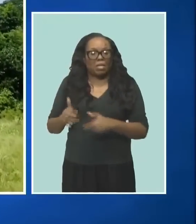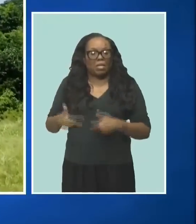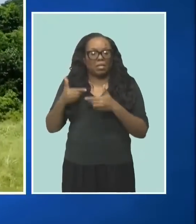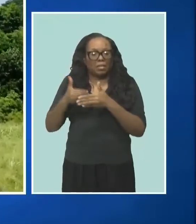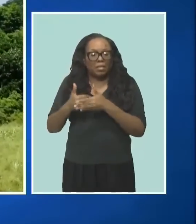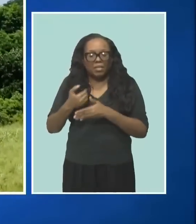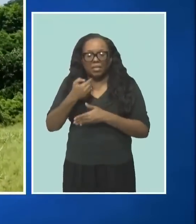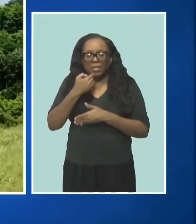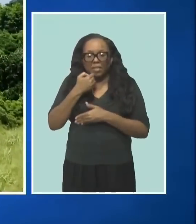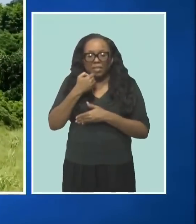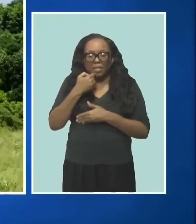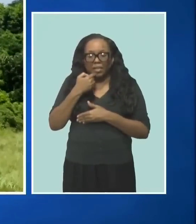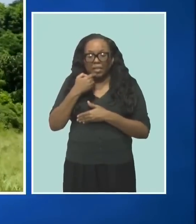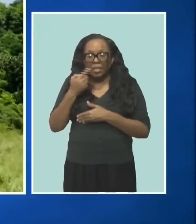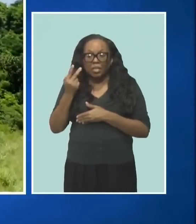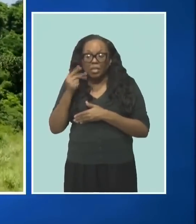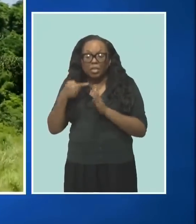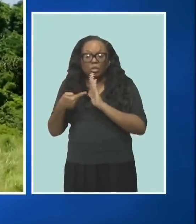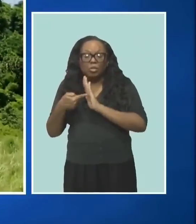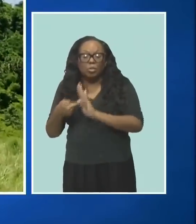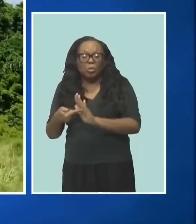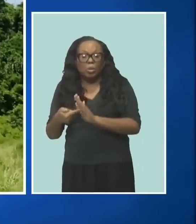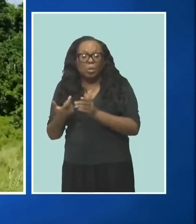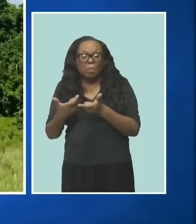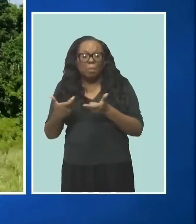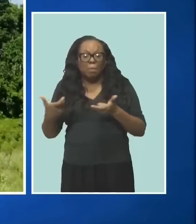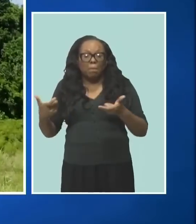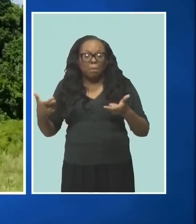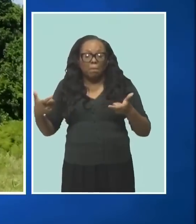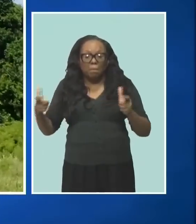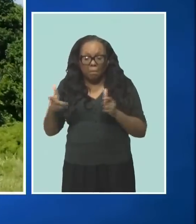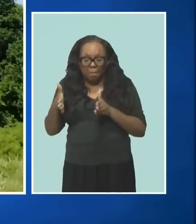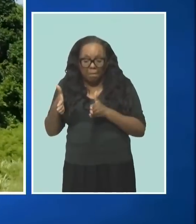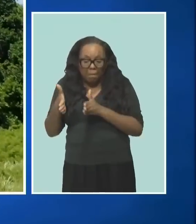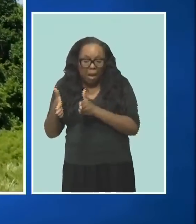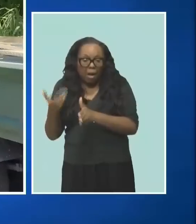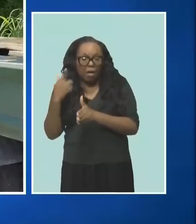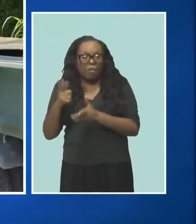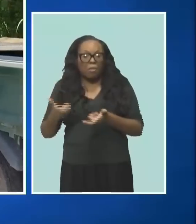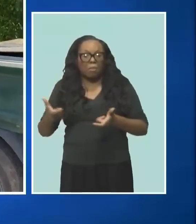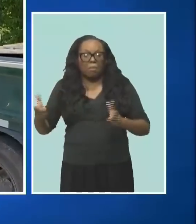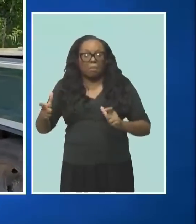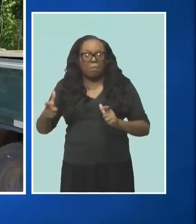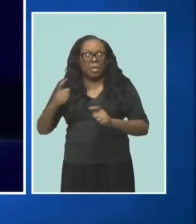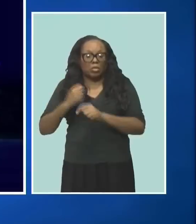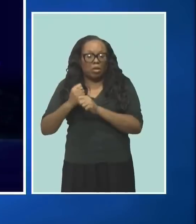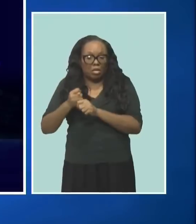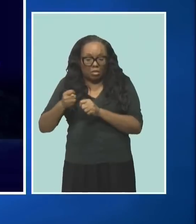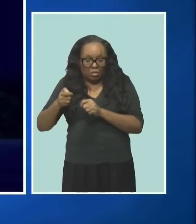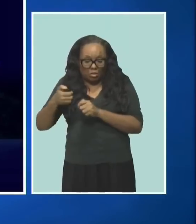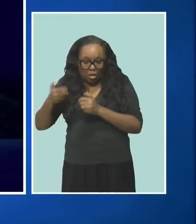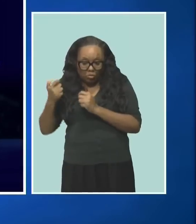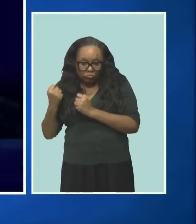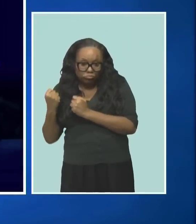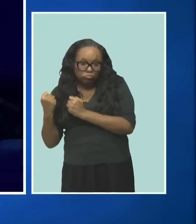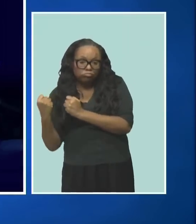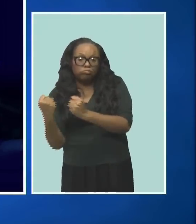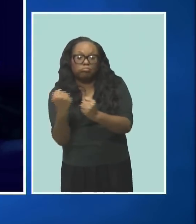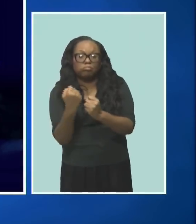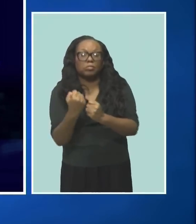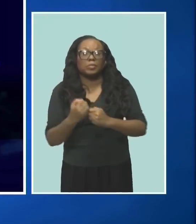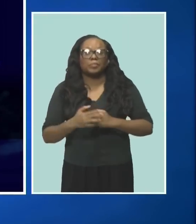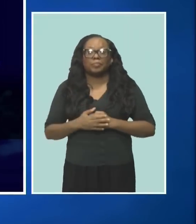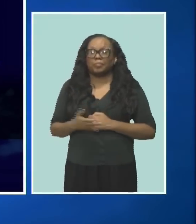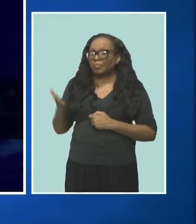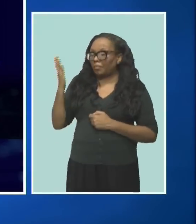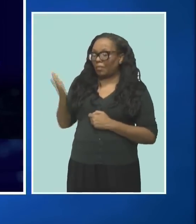out a viable path to get heavy equipment in and out of the area. And customers, the